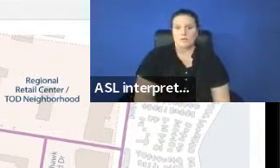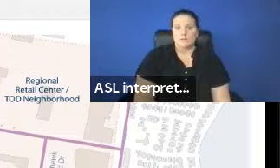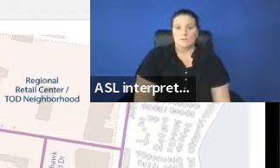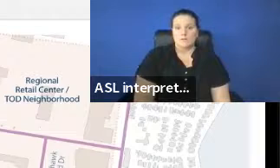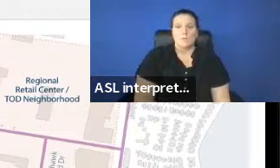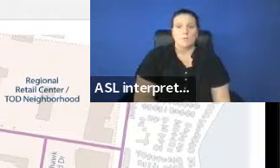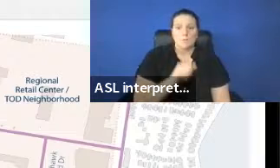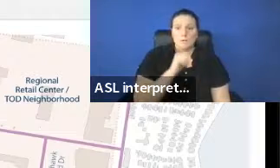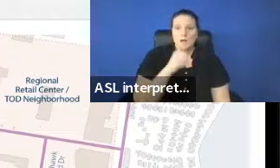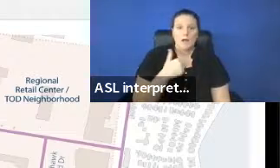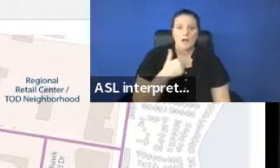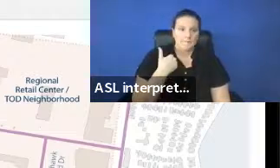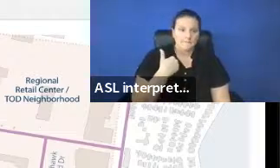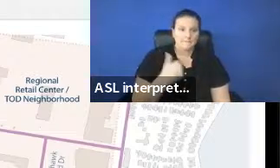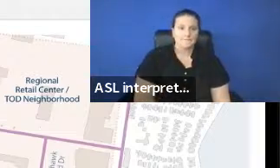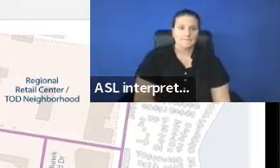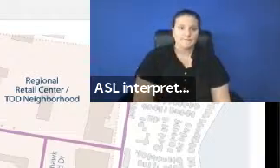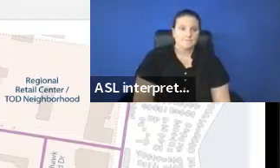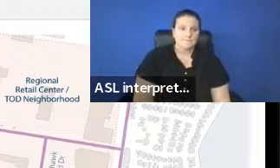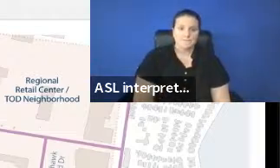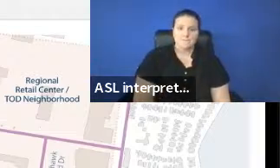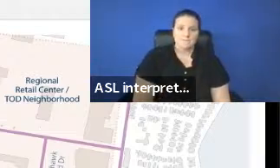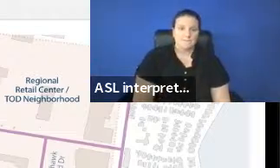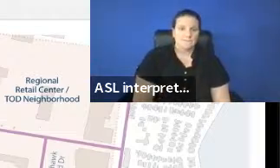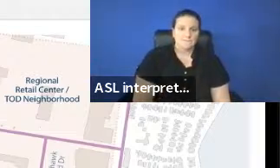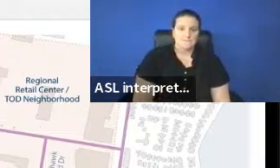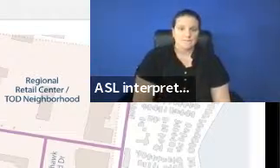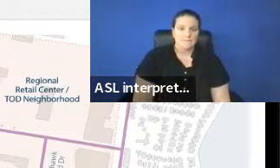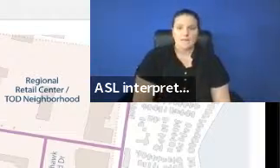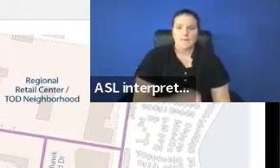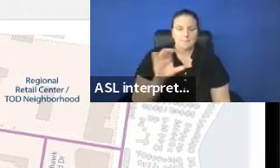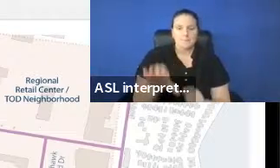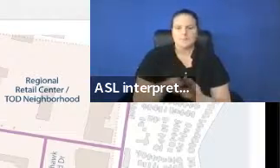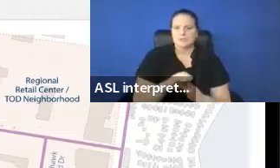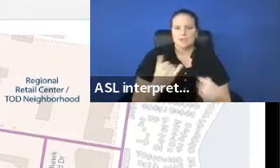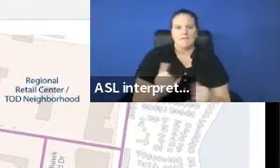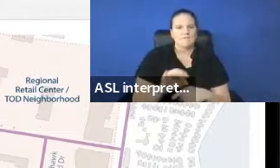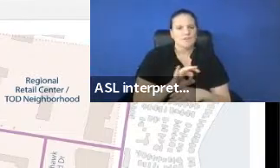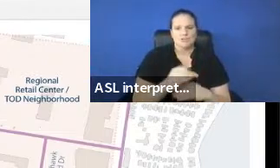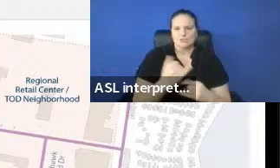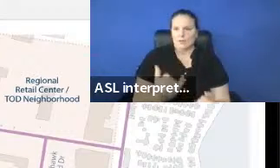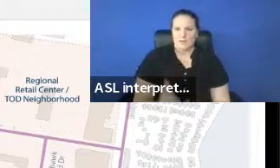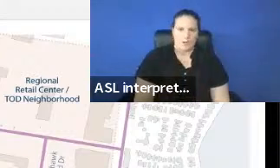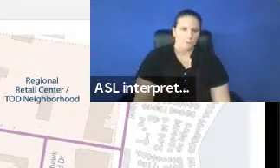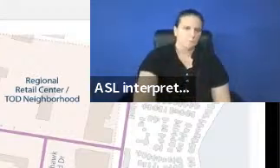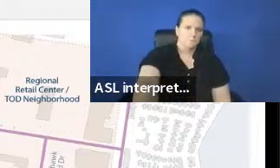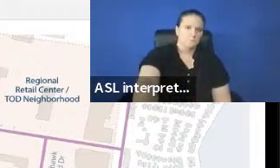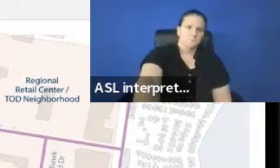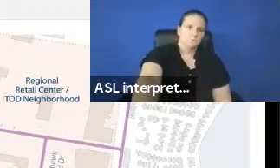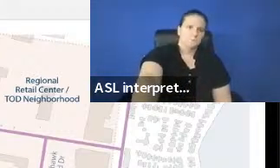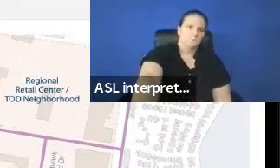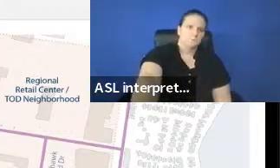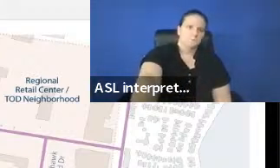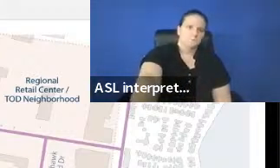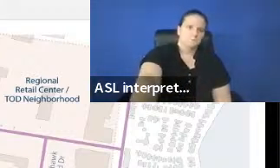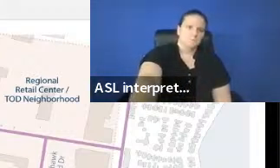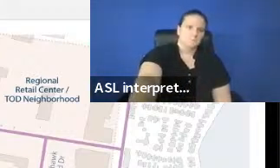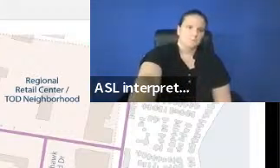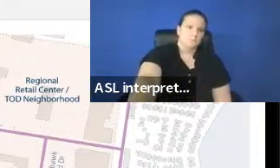actually have the configuration as it functions today. Well, Tom,